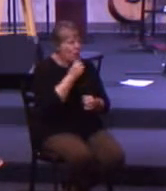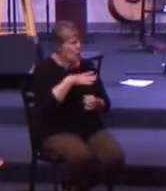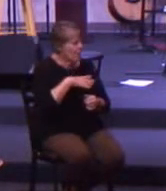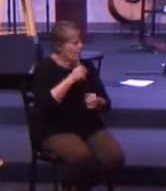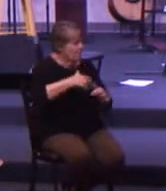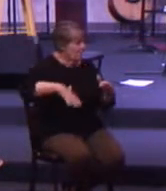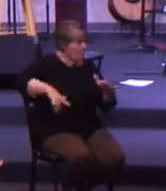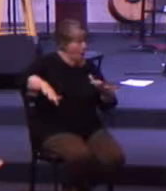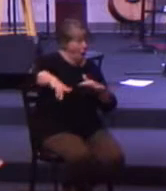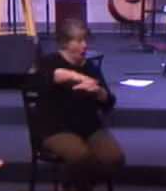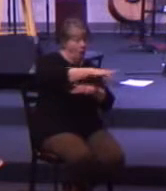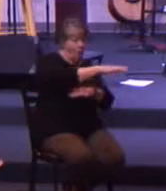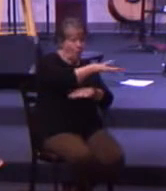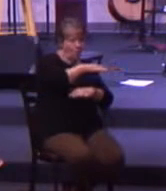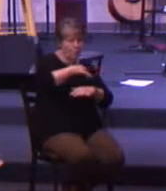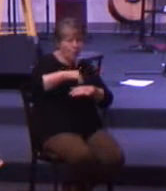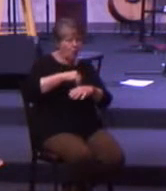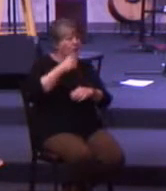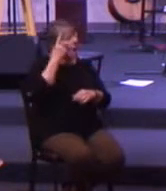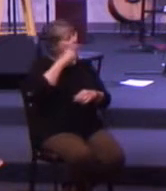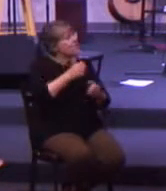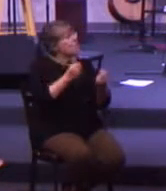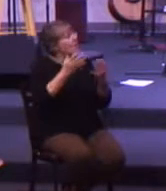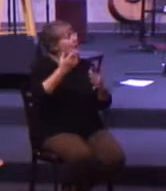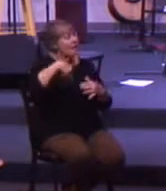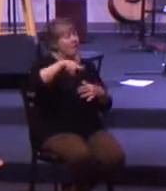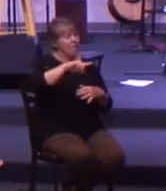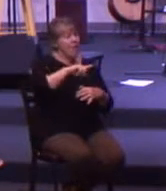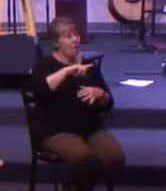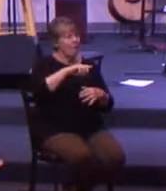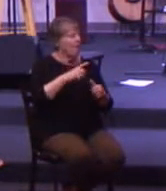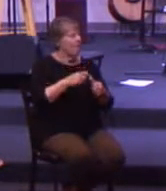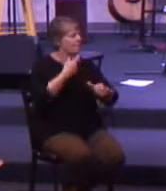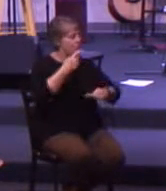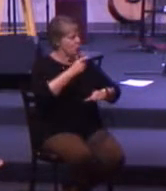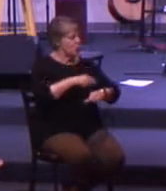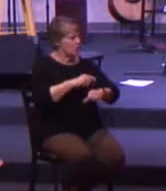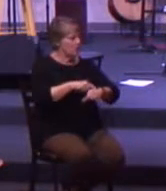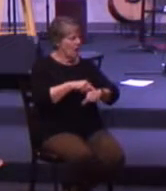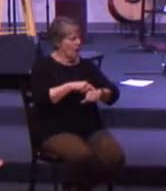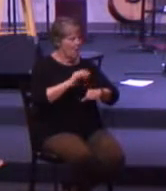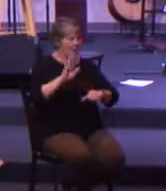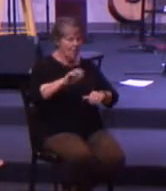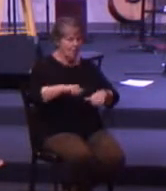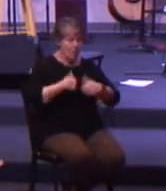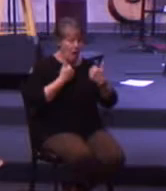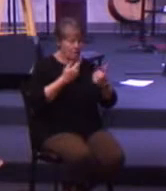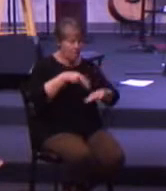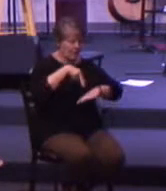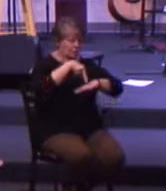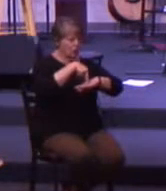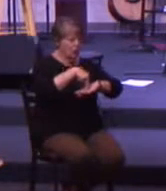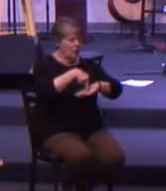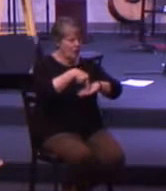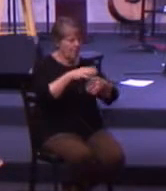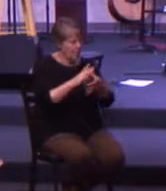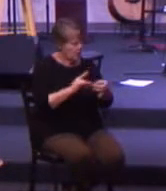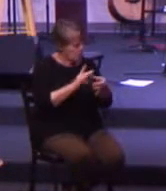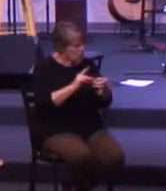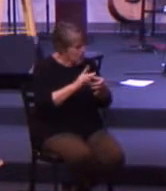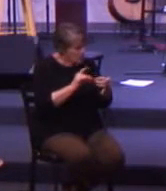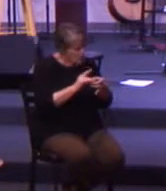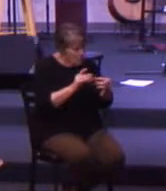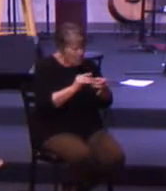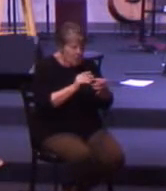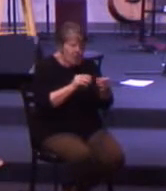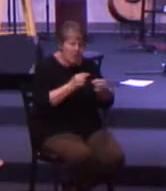many of them, it was the first time in their lives when they were able to stand up in a room and share their whole story.